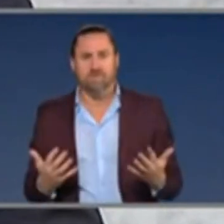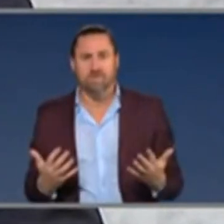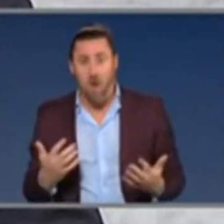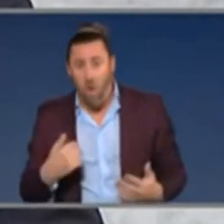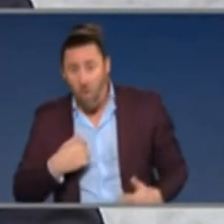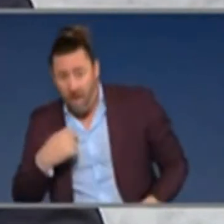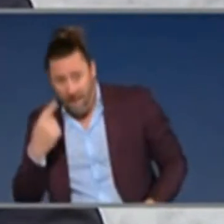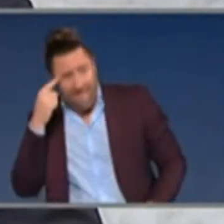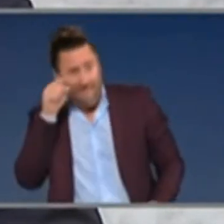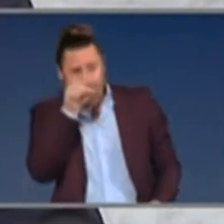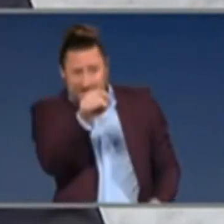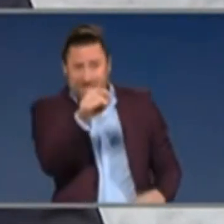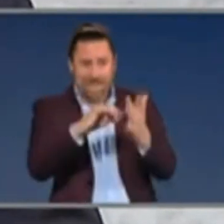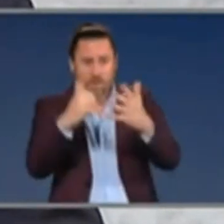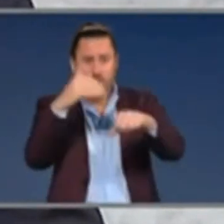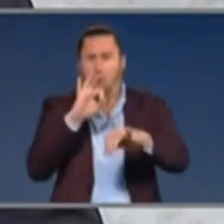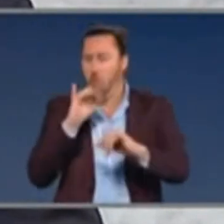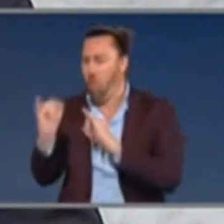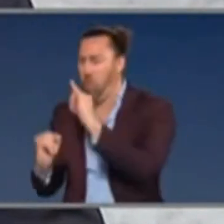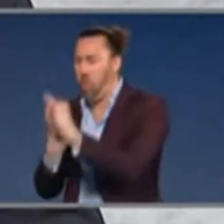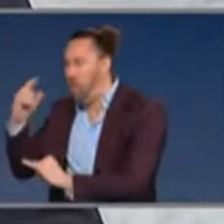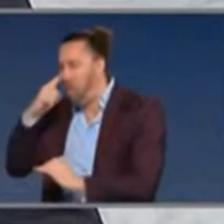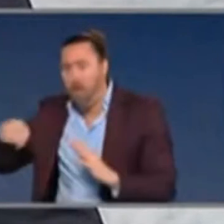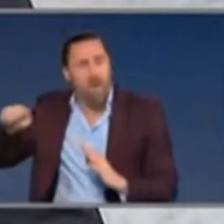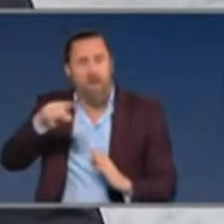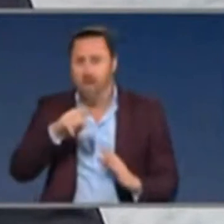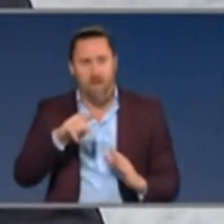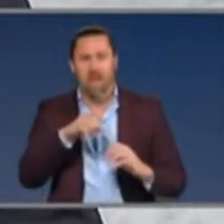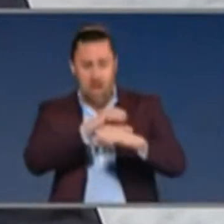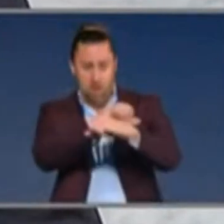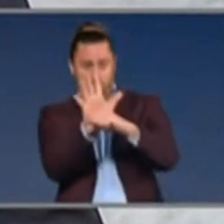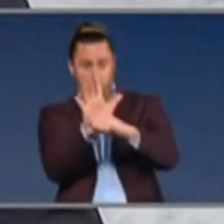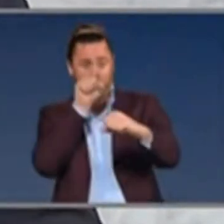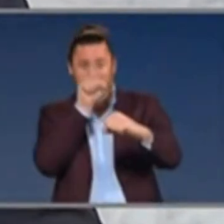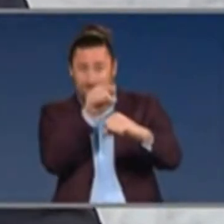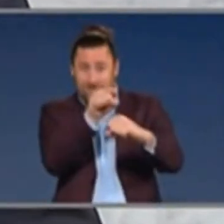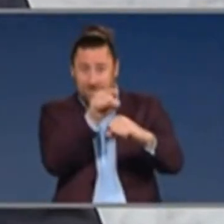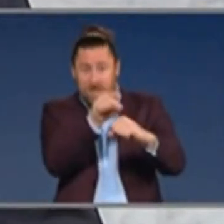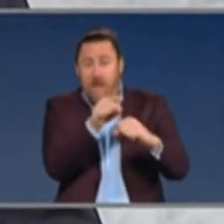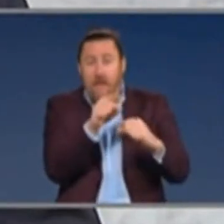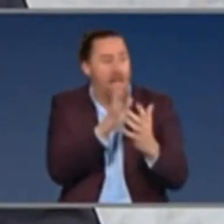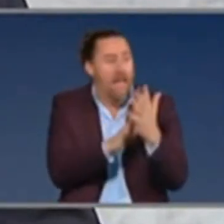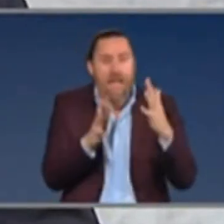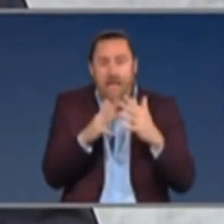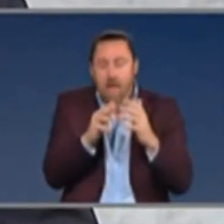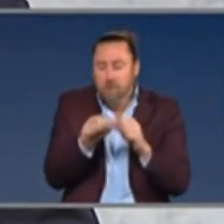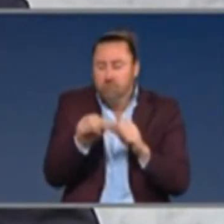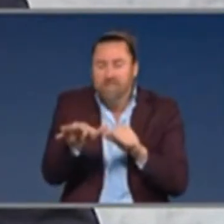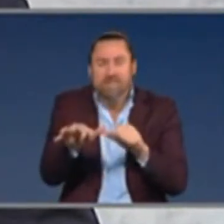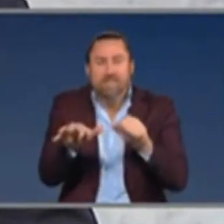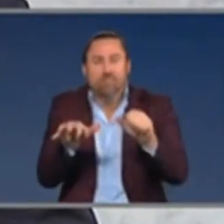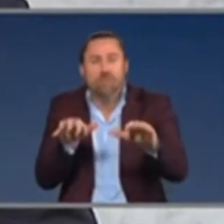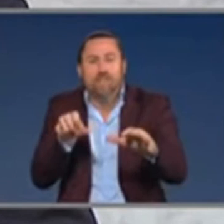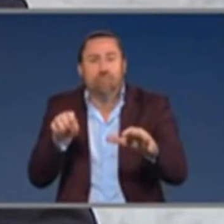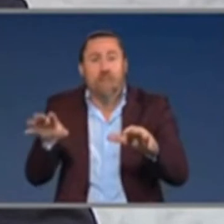this. The coronavirus finds its way into the nooks and crannies of our community, and once